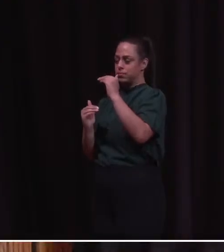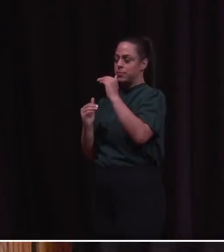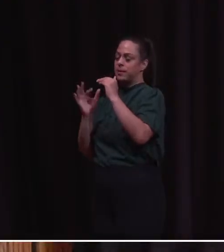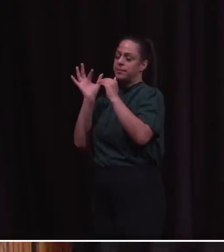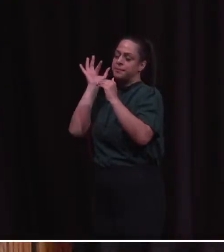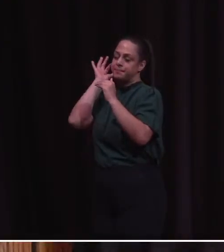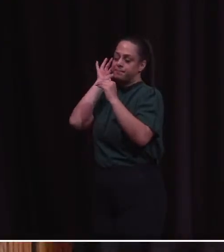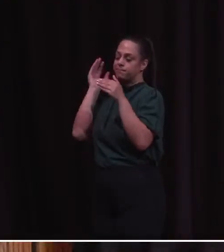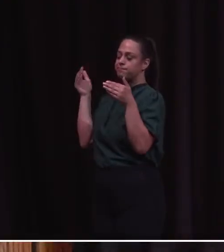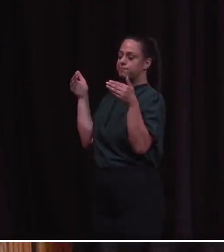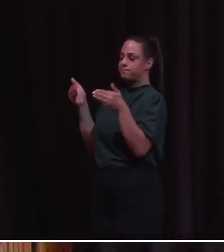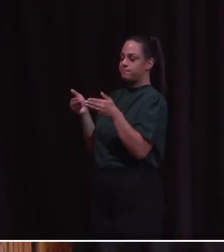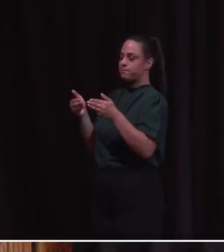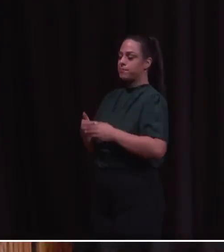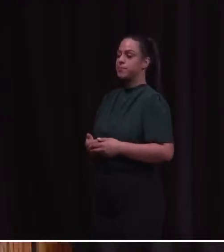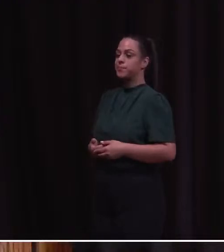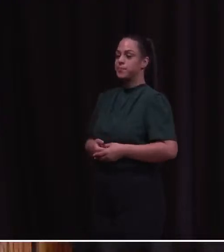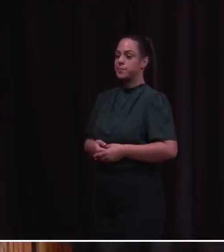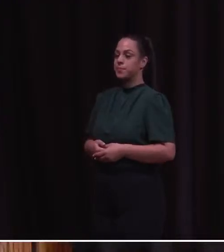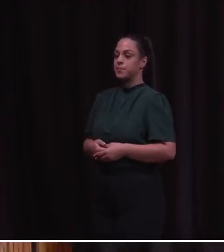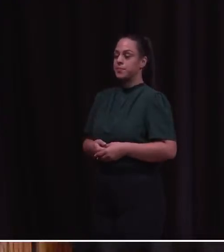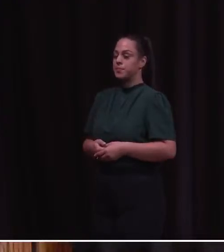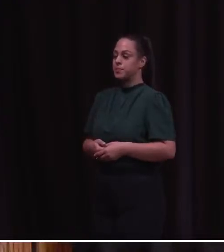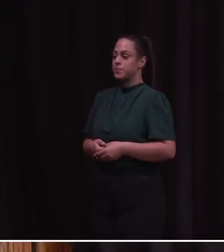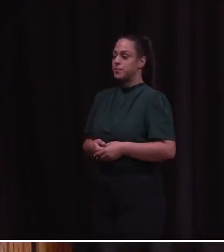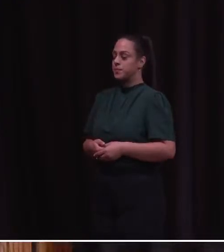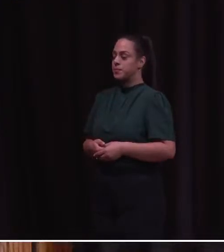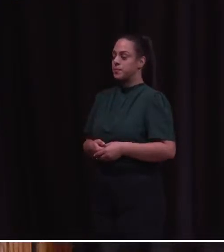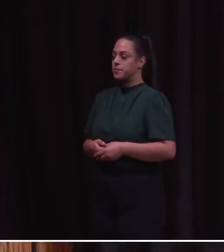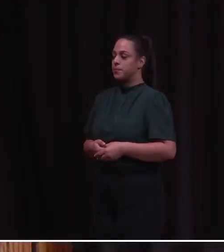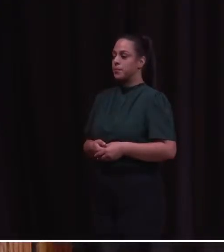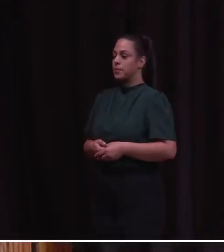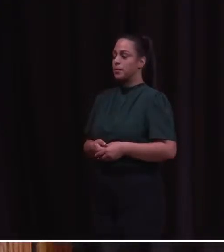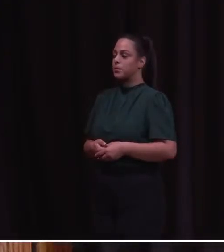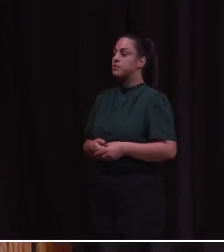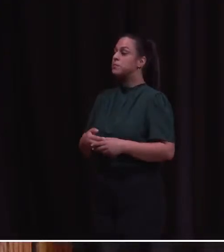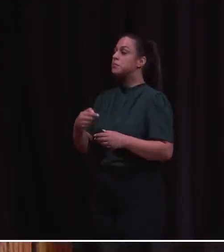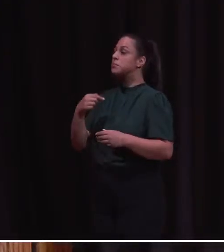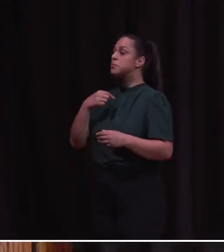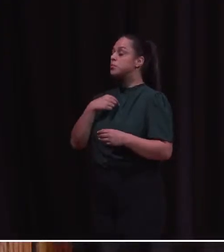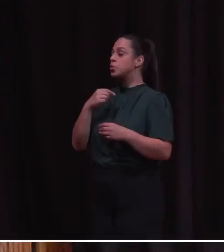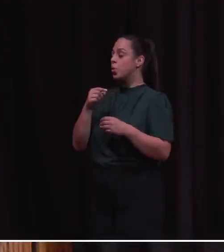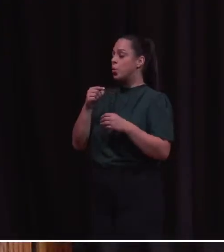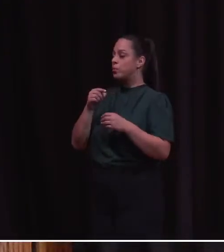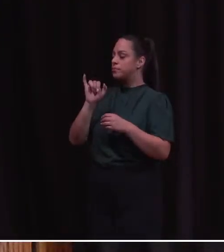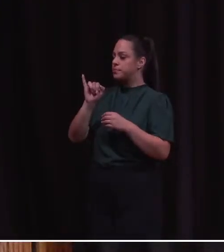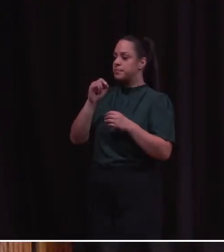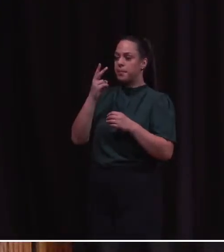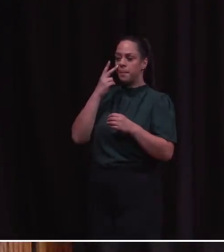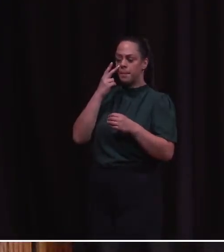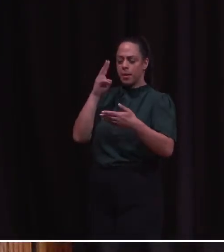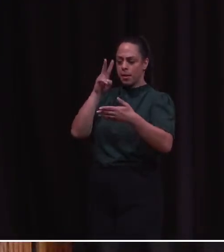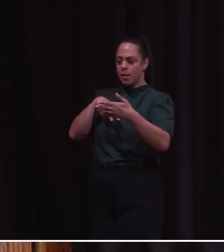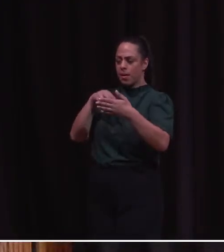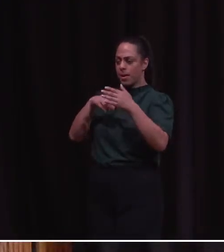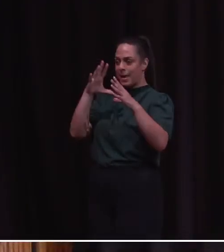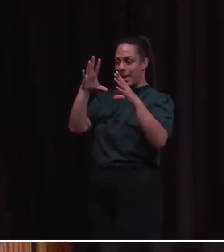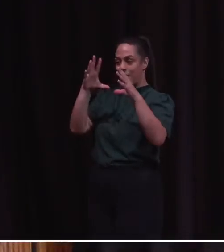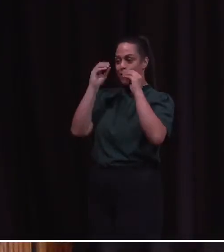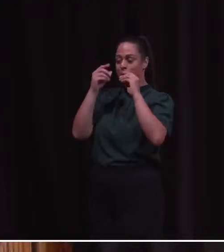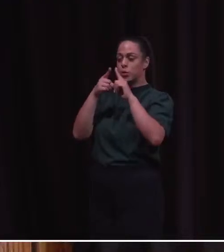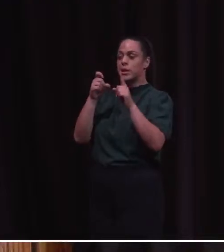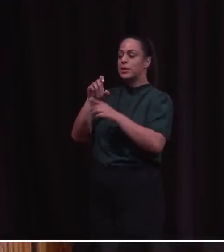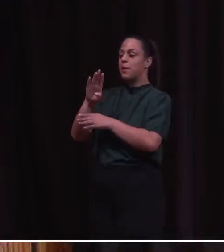I do this by engaging with the ideas of Judith Butler, an iconic feminist, the renowned feminist philosopher